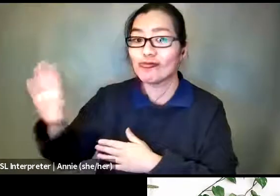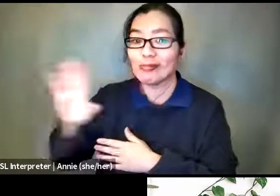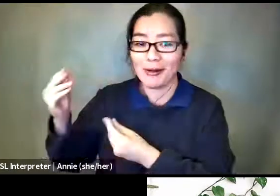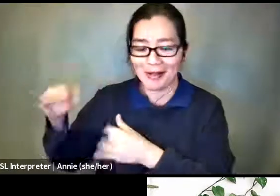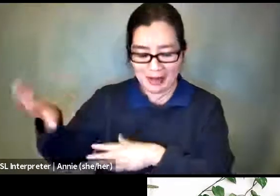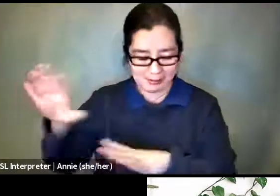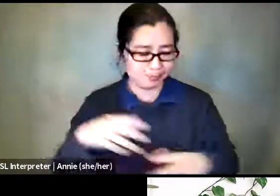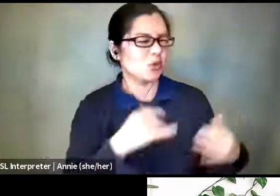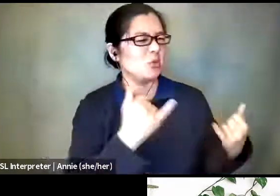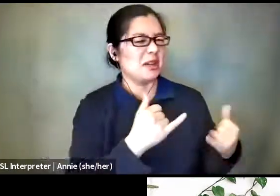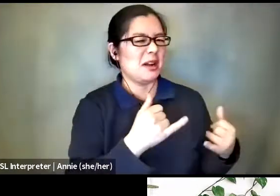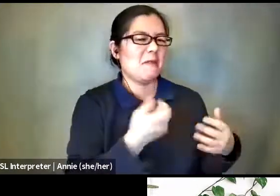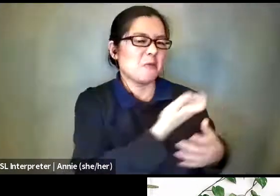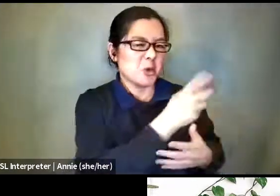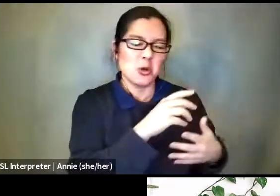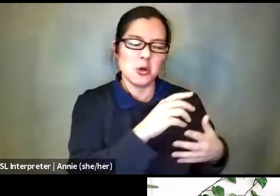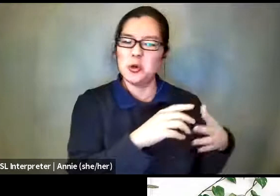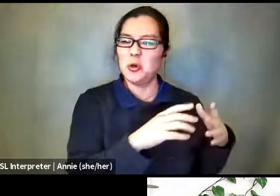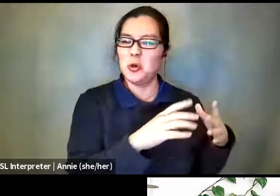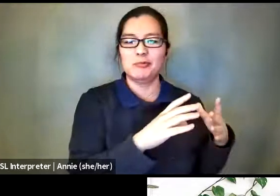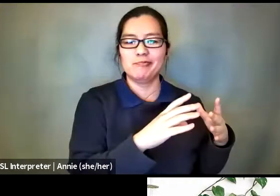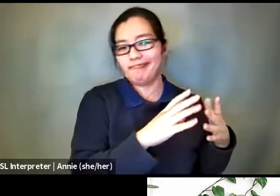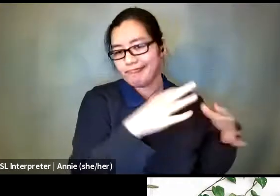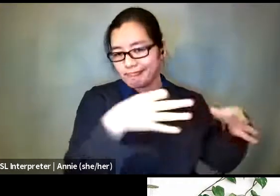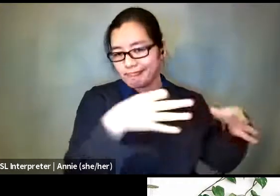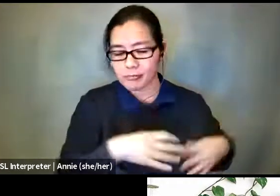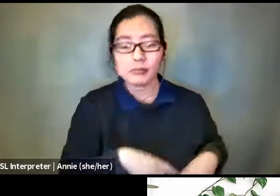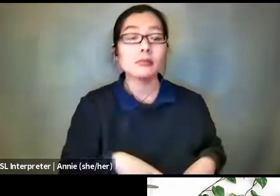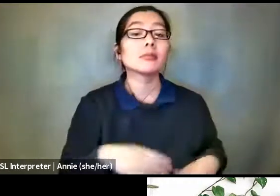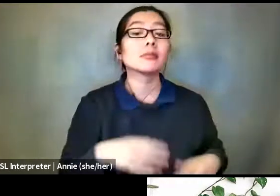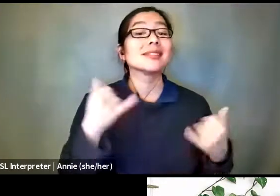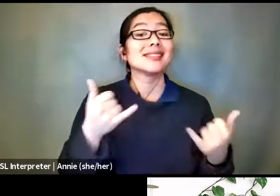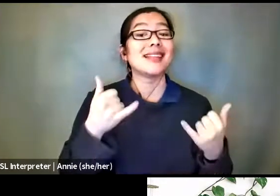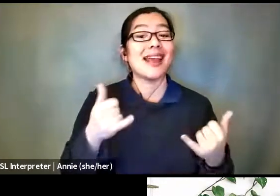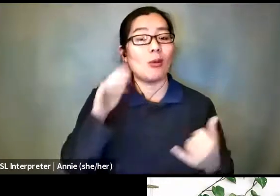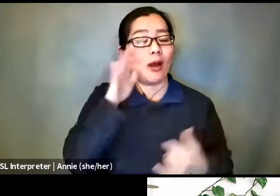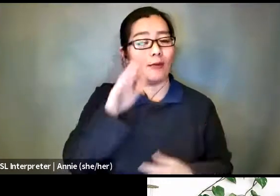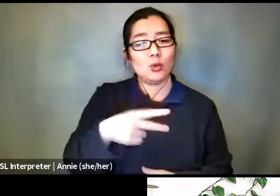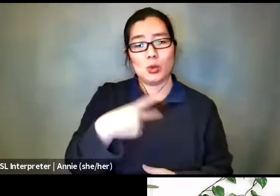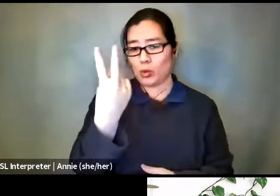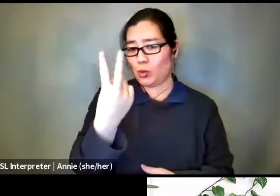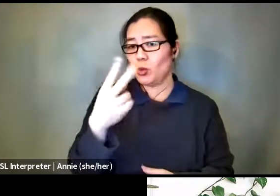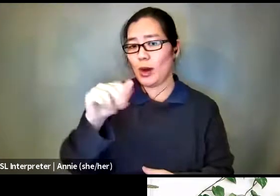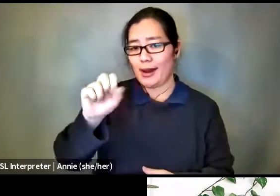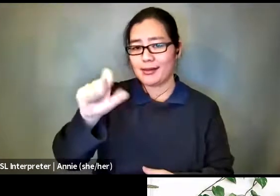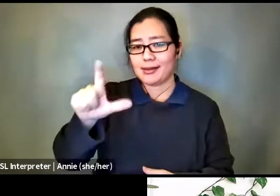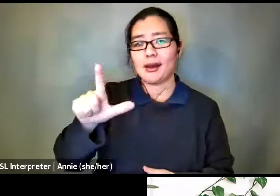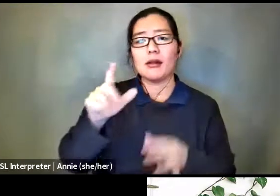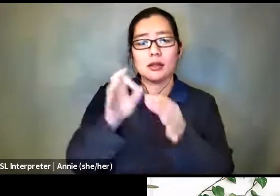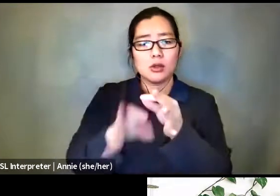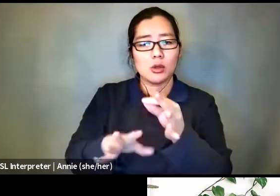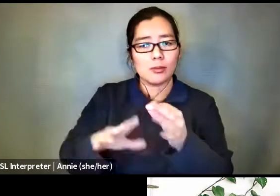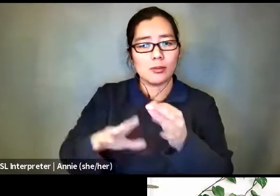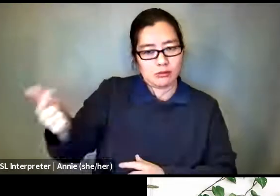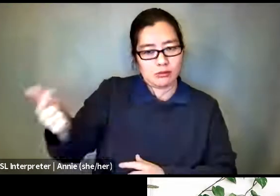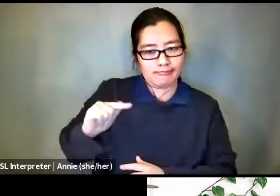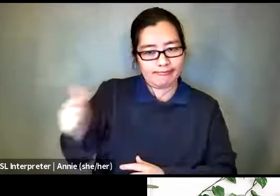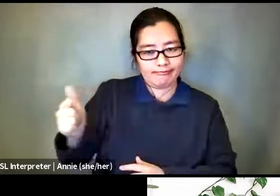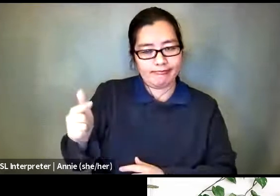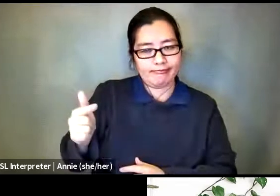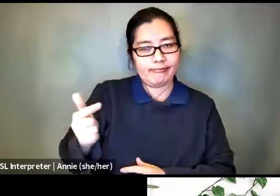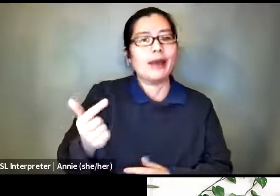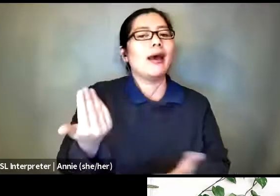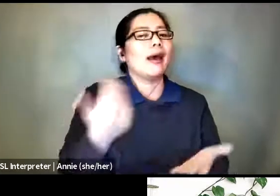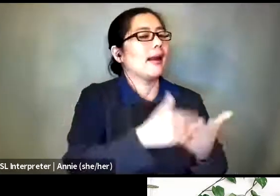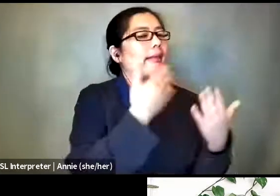today we do have two ASL interpreters who are alternating on screen today. Thank you to Interpreter Now for our